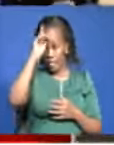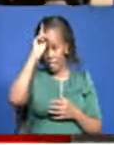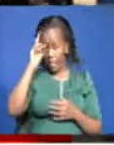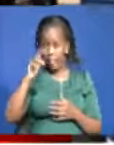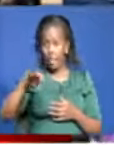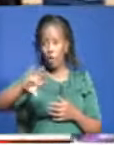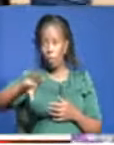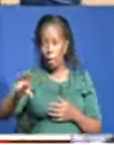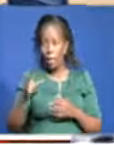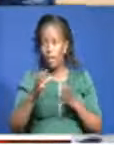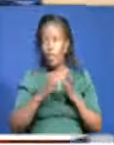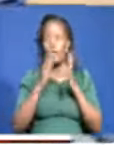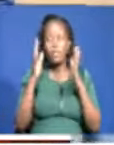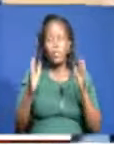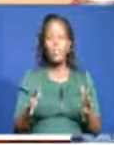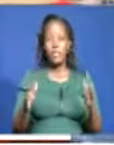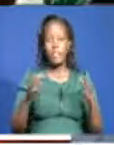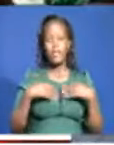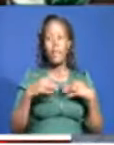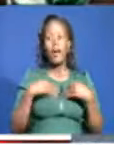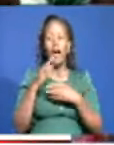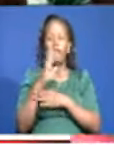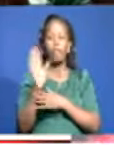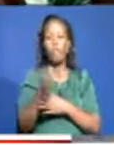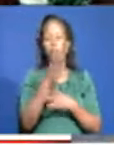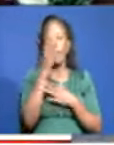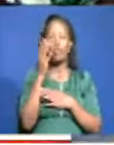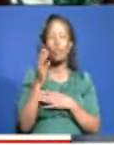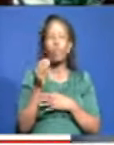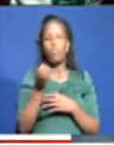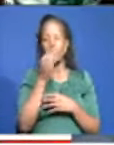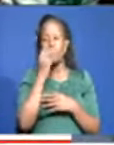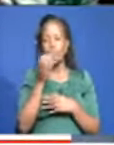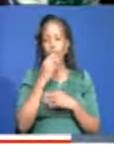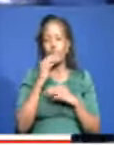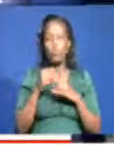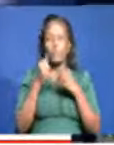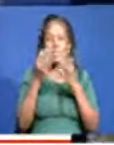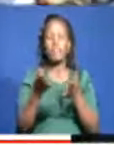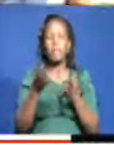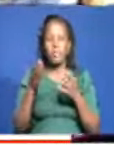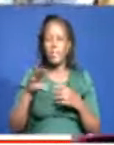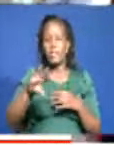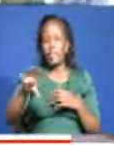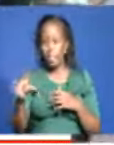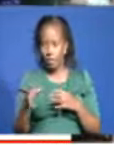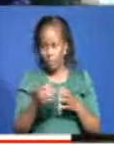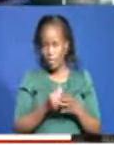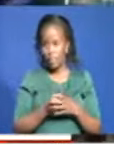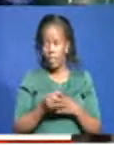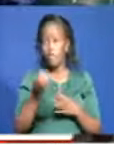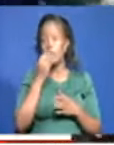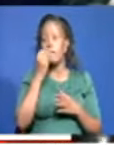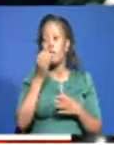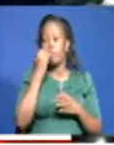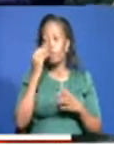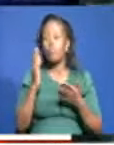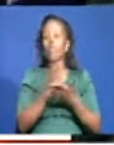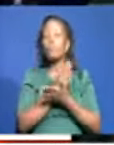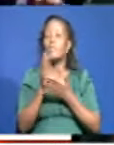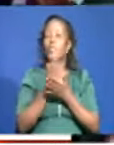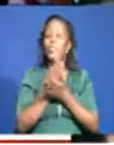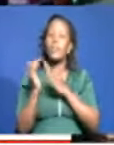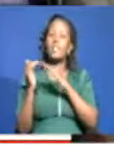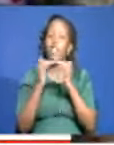consignment of relief food meant to be distributed in various parts of the county. The leaders said the food will be shared equally and that security is